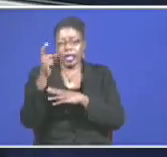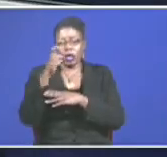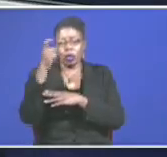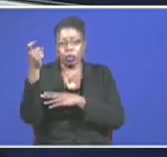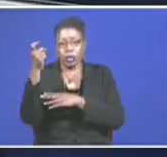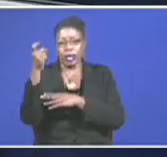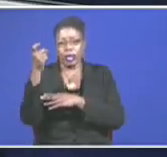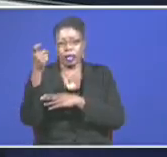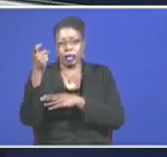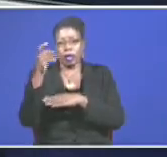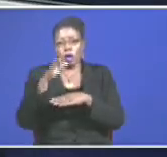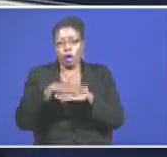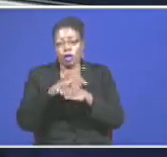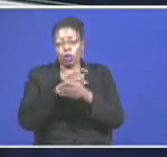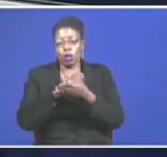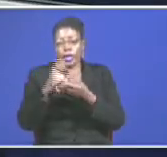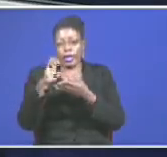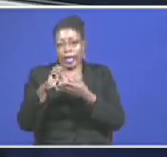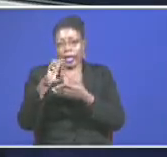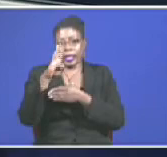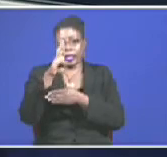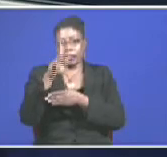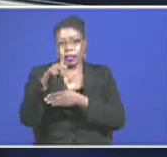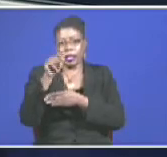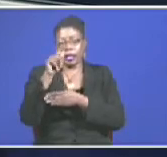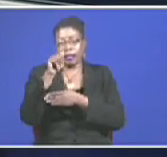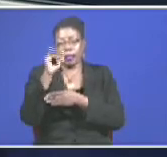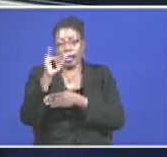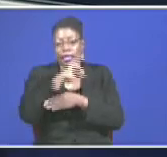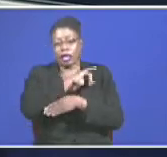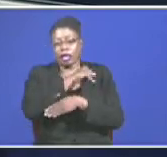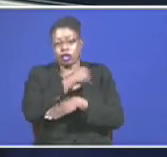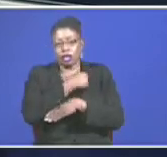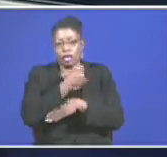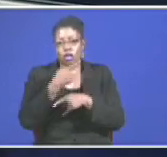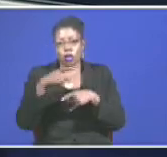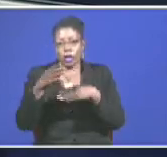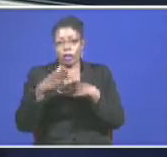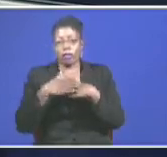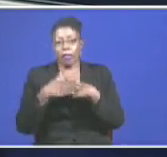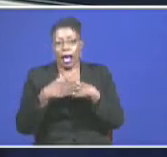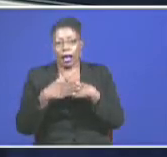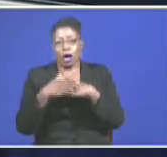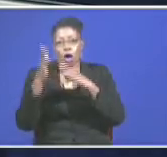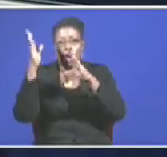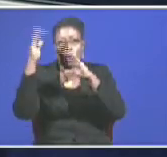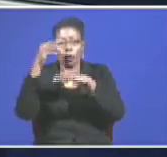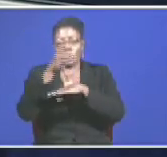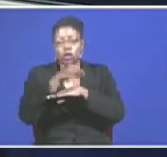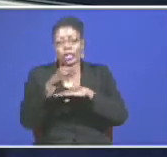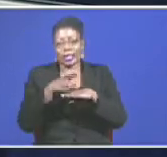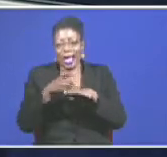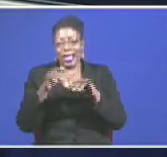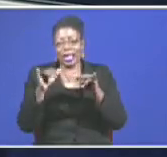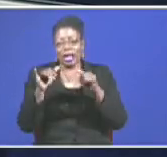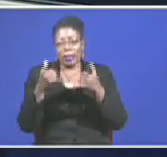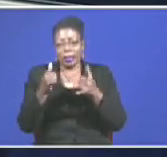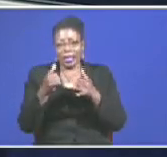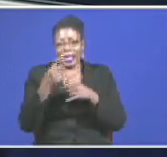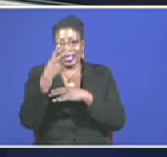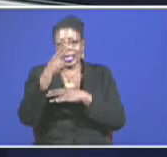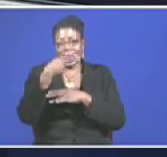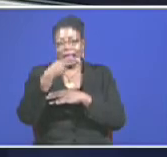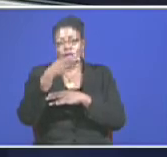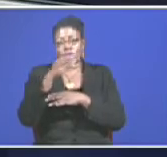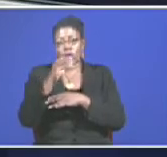streak snapped on the weekend, Coach Patty Johnson said she's going back to the drawing board, hoping to design a play that will see the H.O.